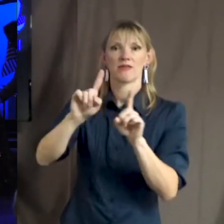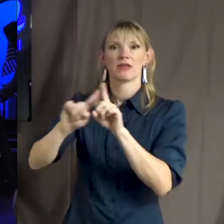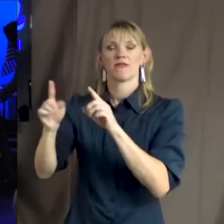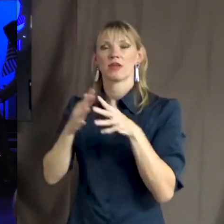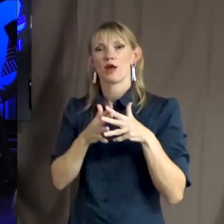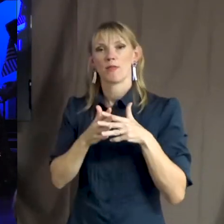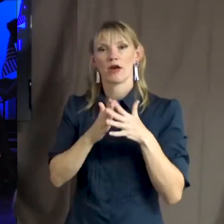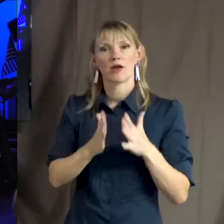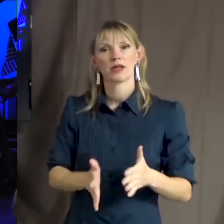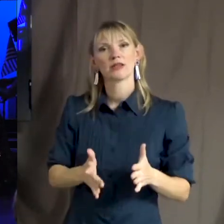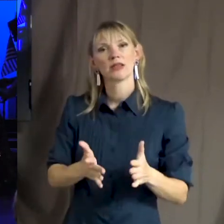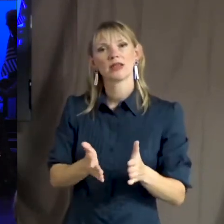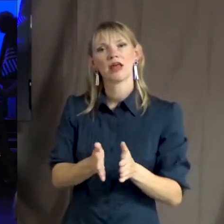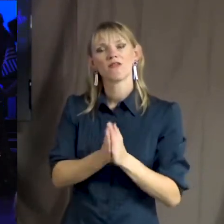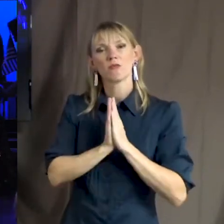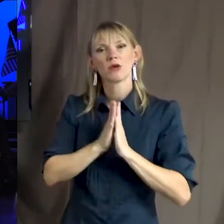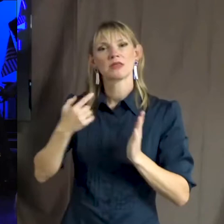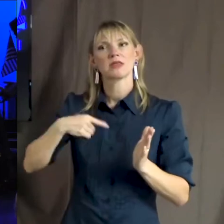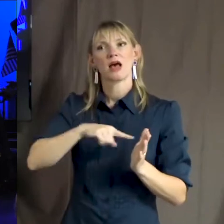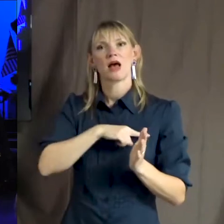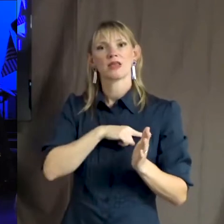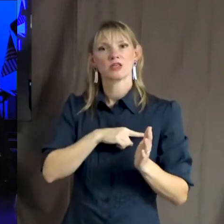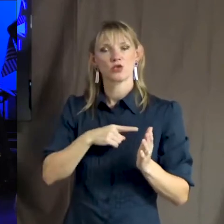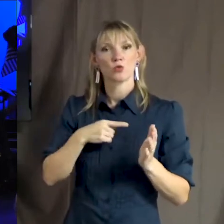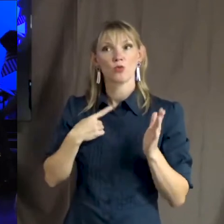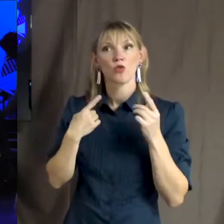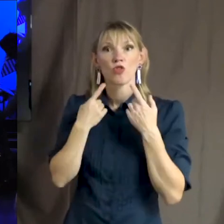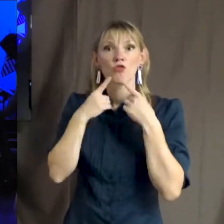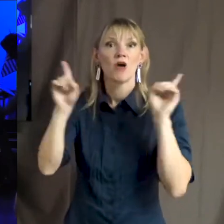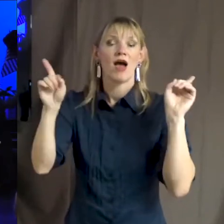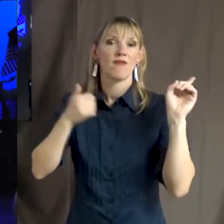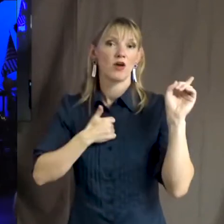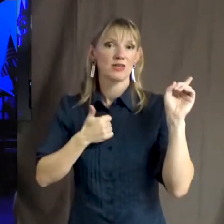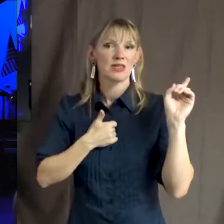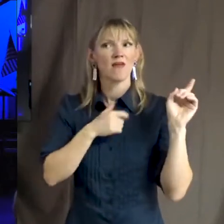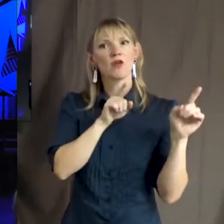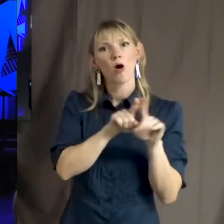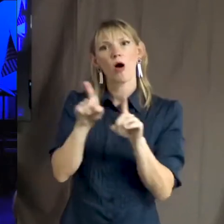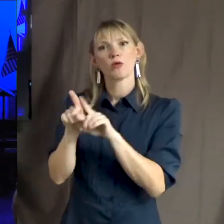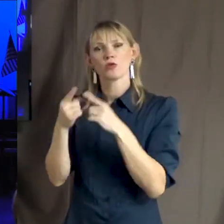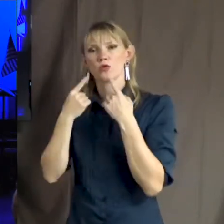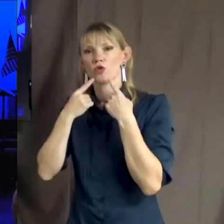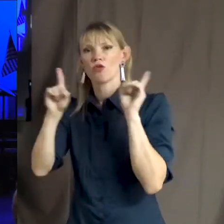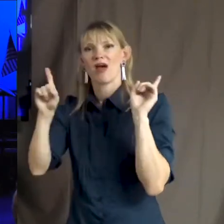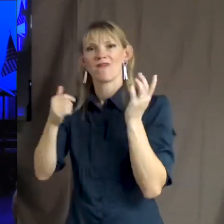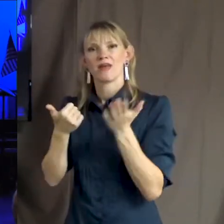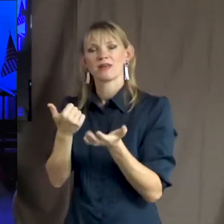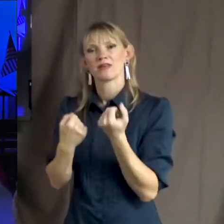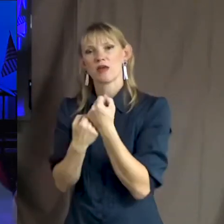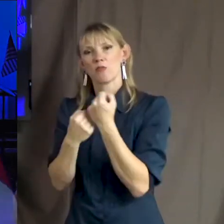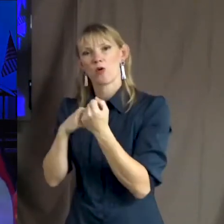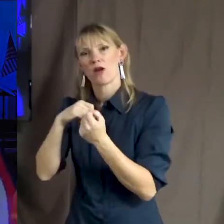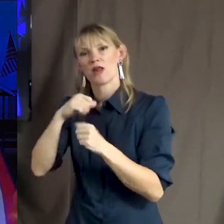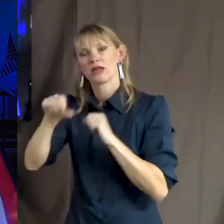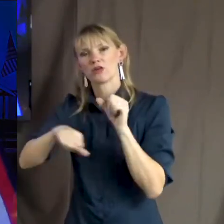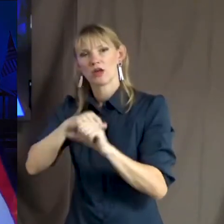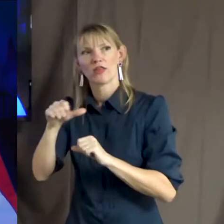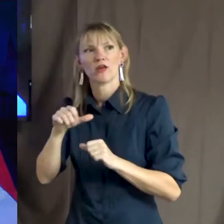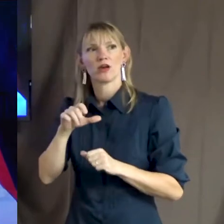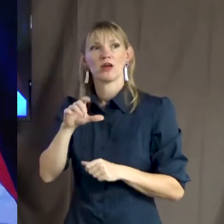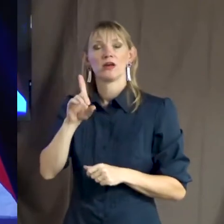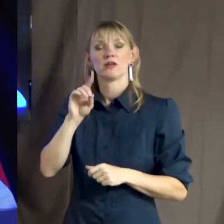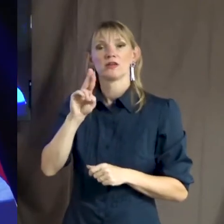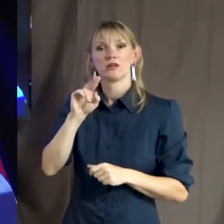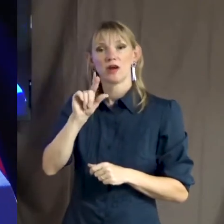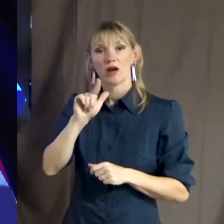us to not only thrive ourselves, but to be a thriving presence for others. Frederick Douglass knew this freedom.